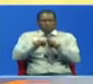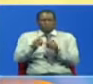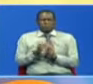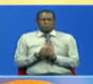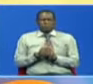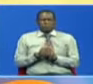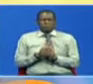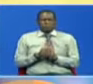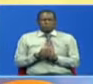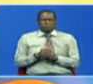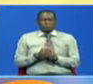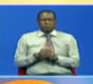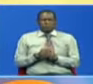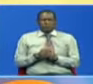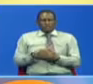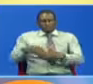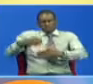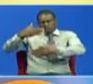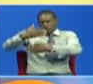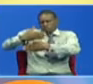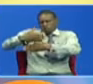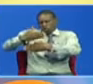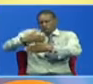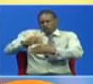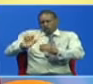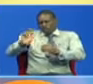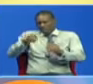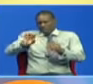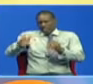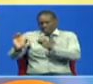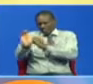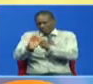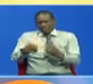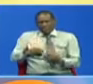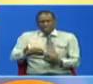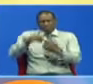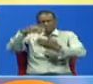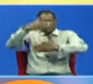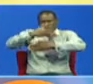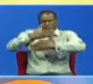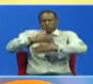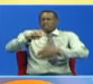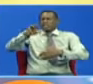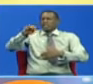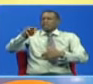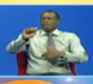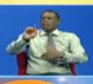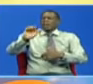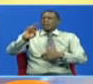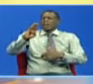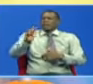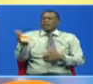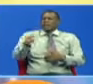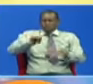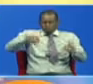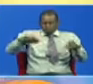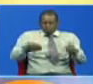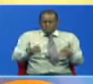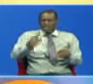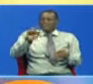is also at our border points, particularly the border points at Malaba, Busia,